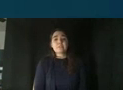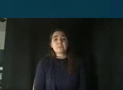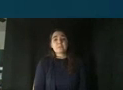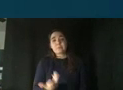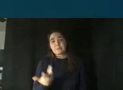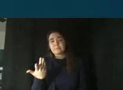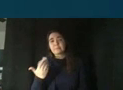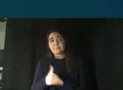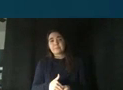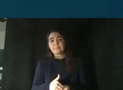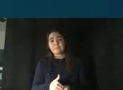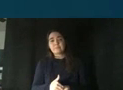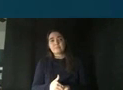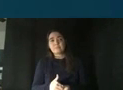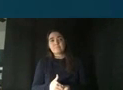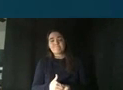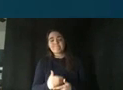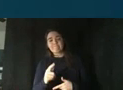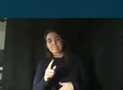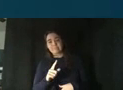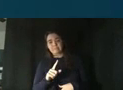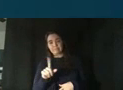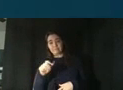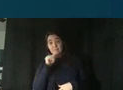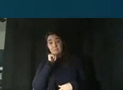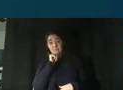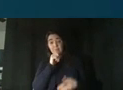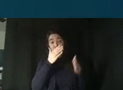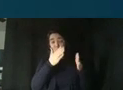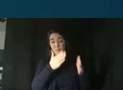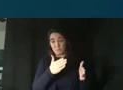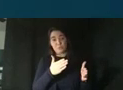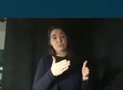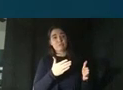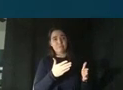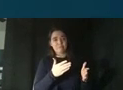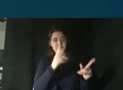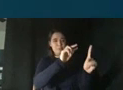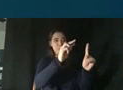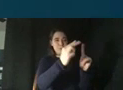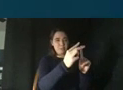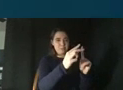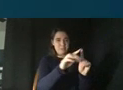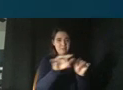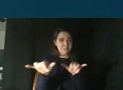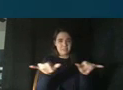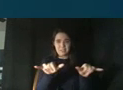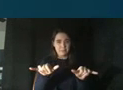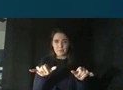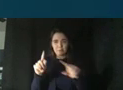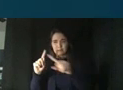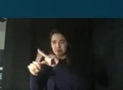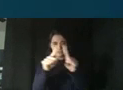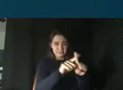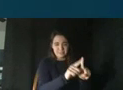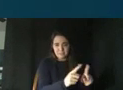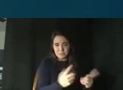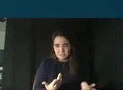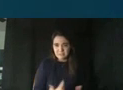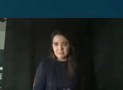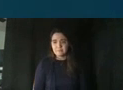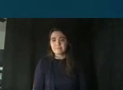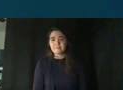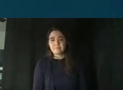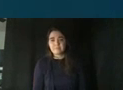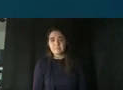it goes back to not every person is going to see the world in the same fashion. I do think that when we do approach